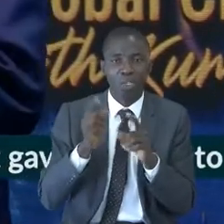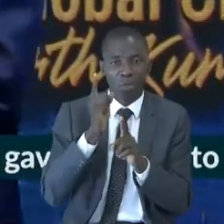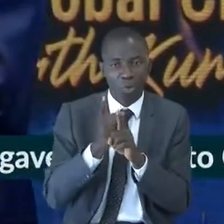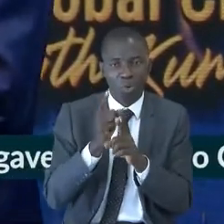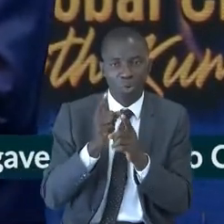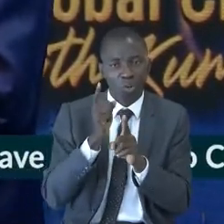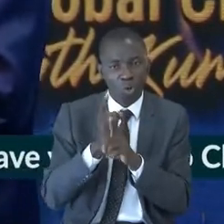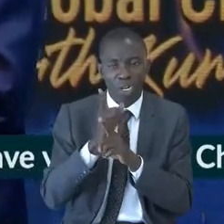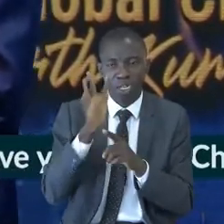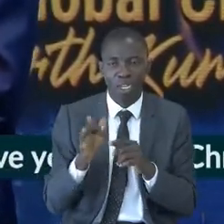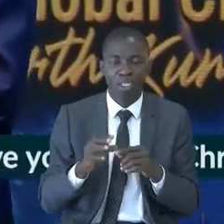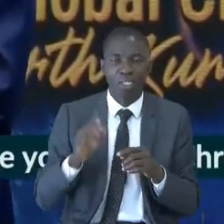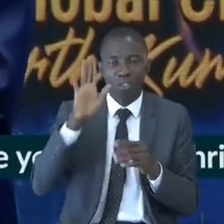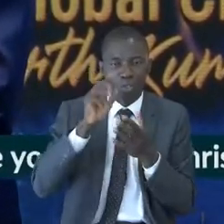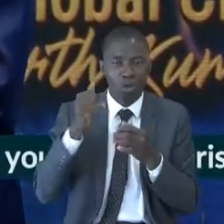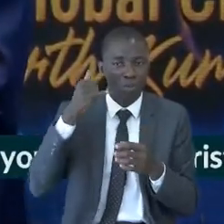your phone number,